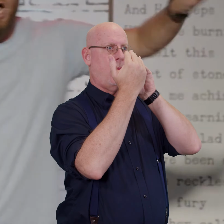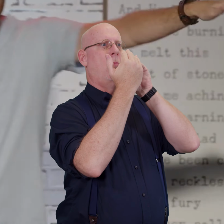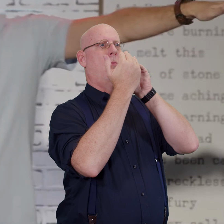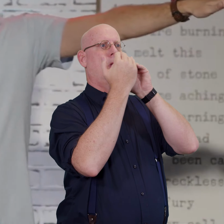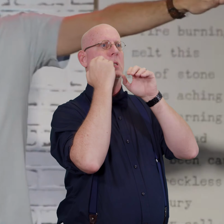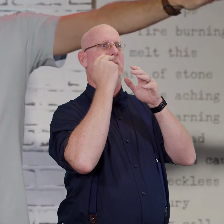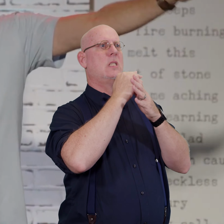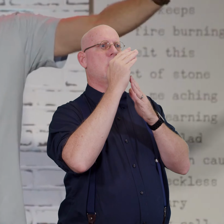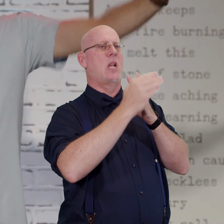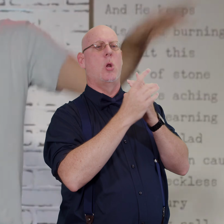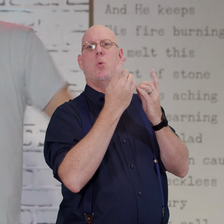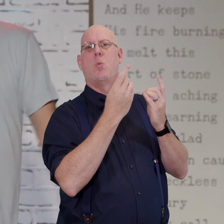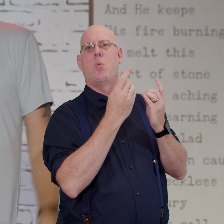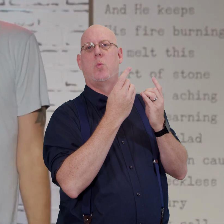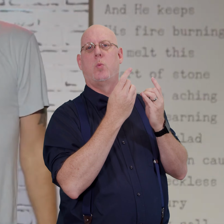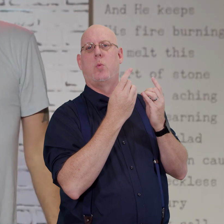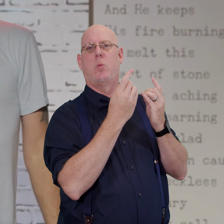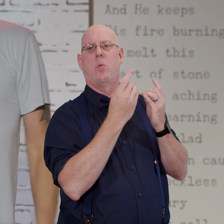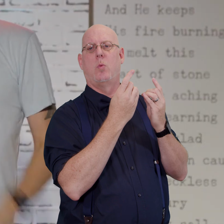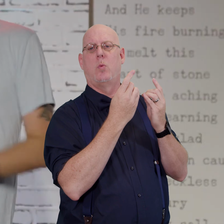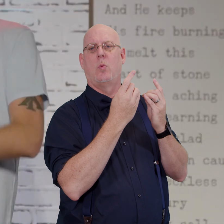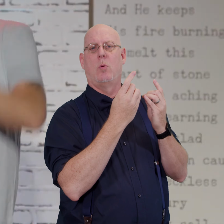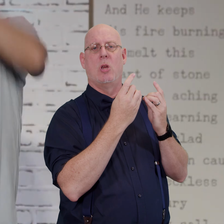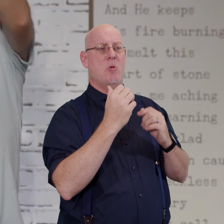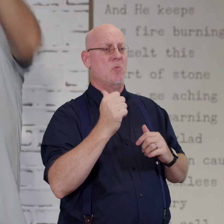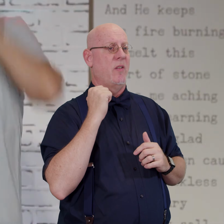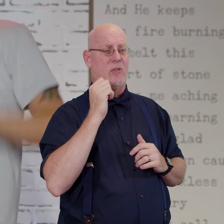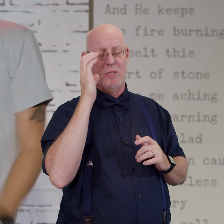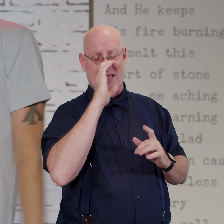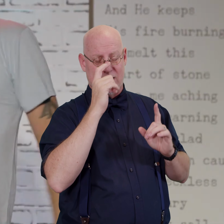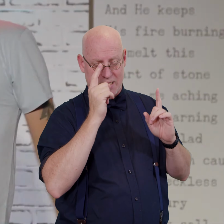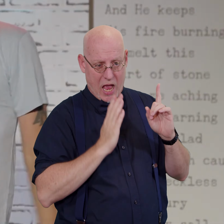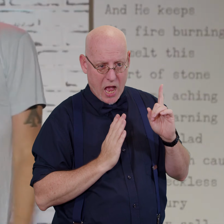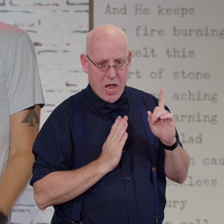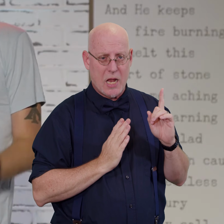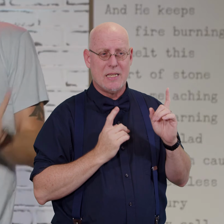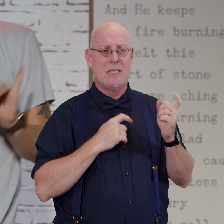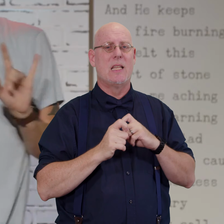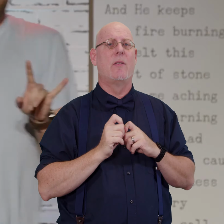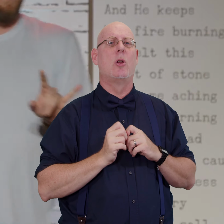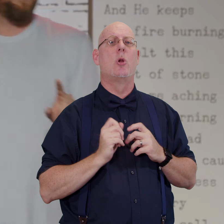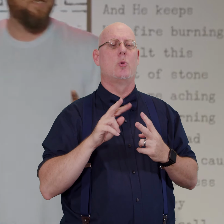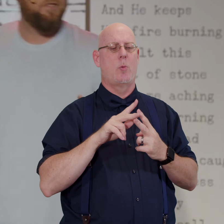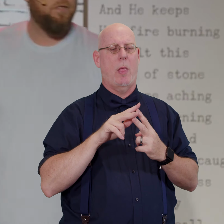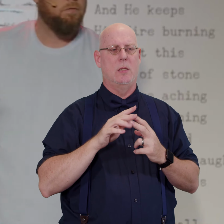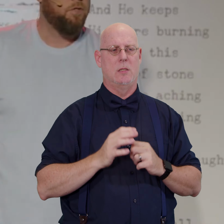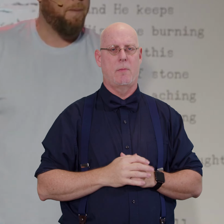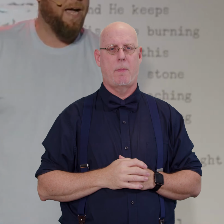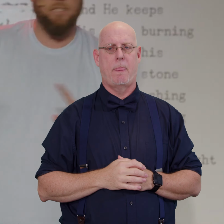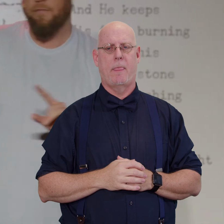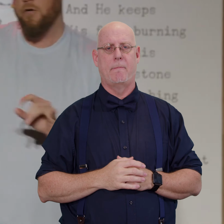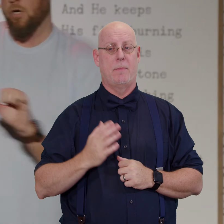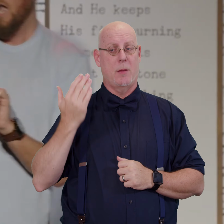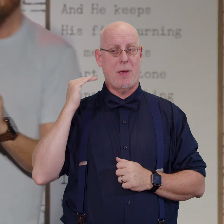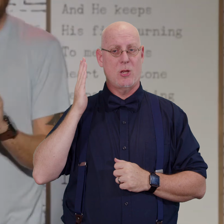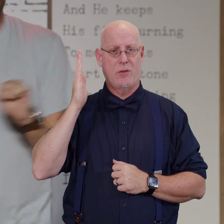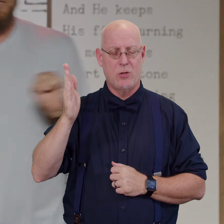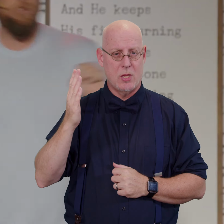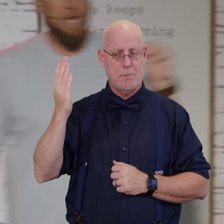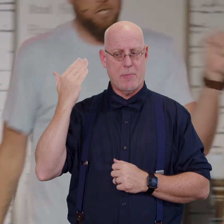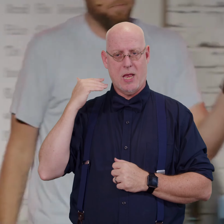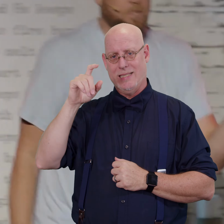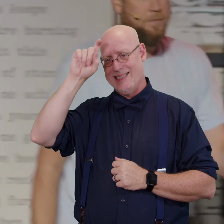the consequence, what do? They refuse to seek me. And instead they run to two places, the past and the future. They